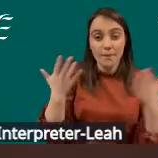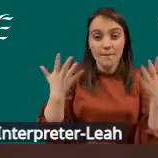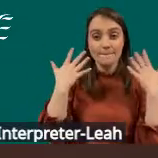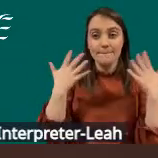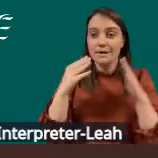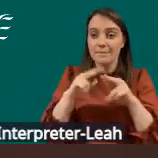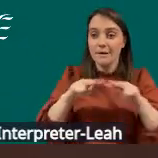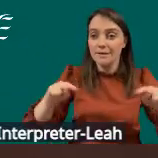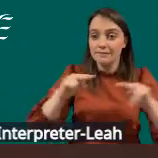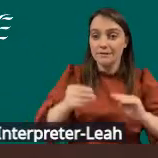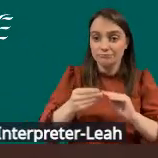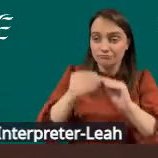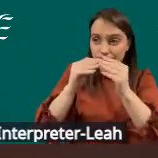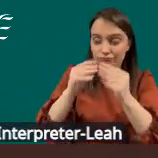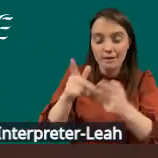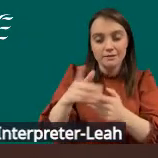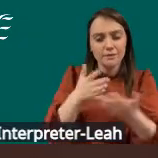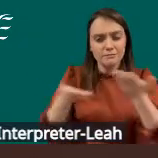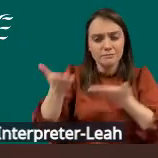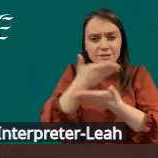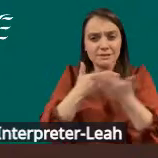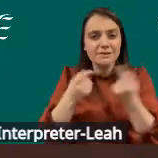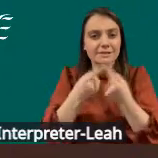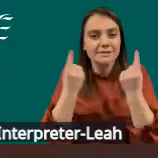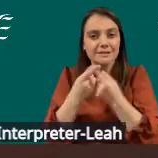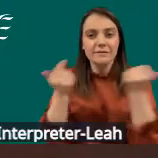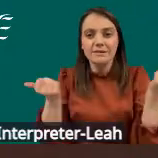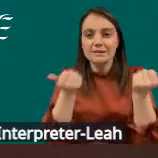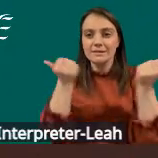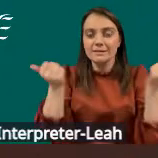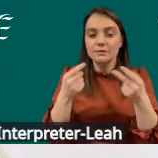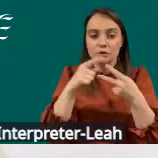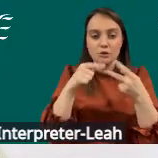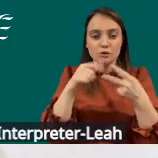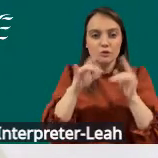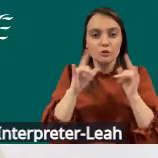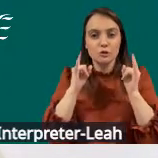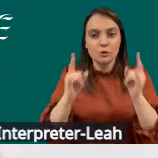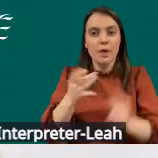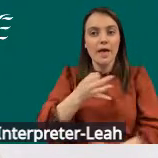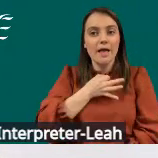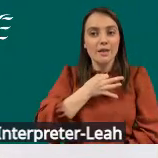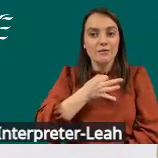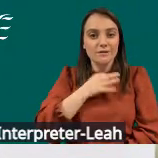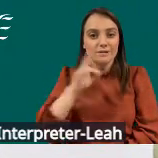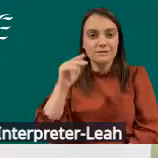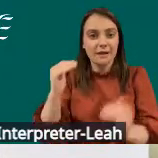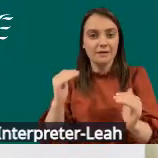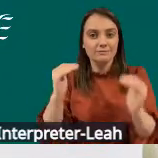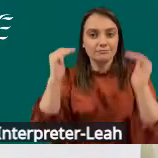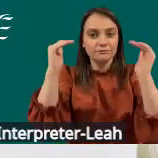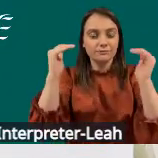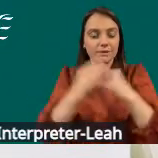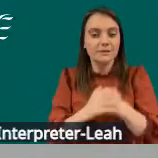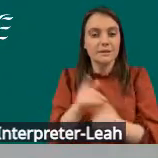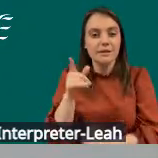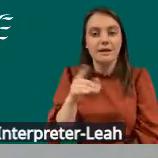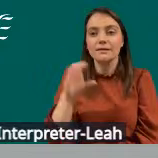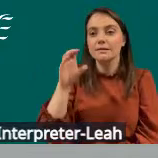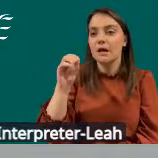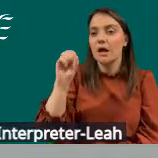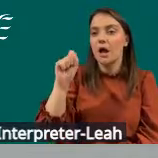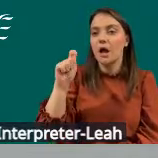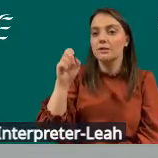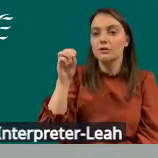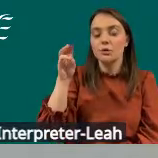video, I discussed many symptoms and two major health risks that menopause can increase, and that's osteoporosis